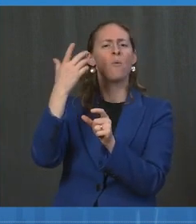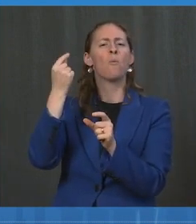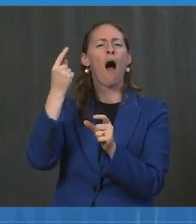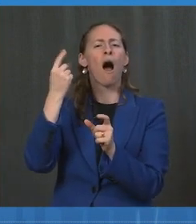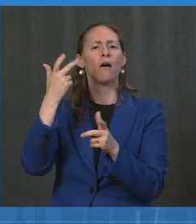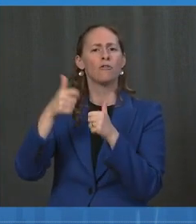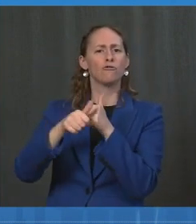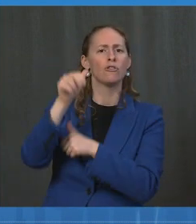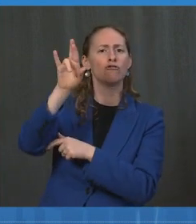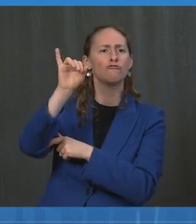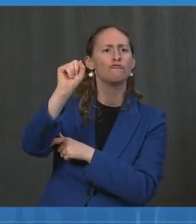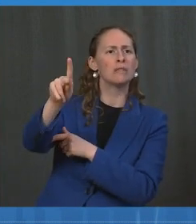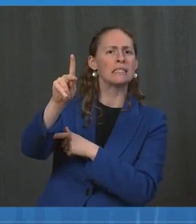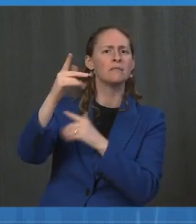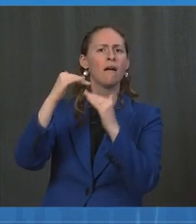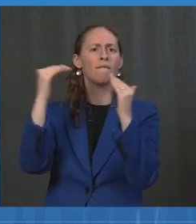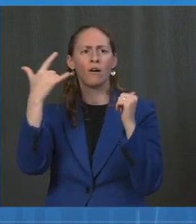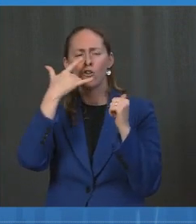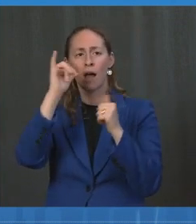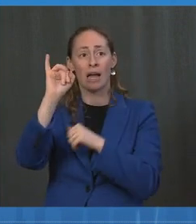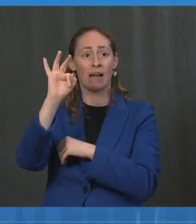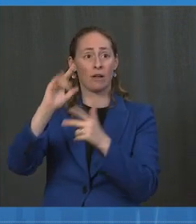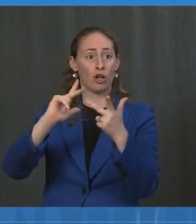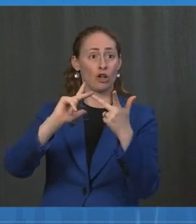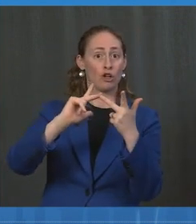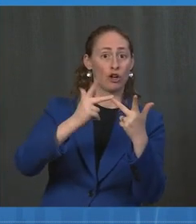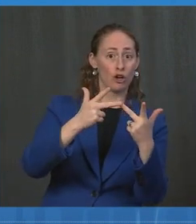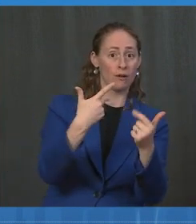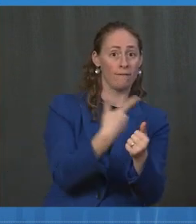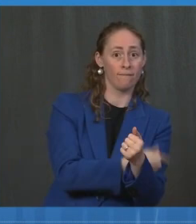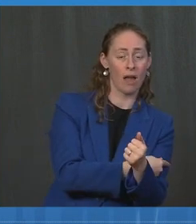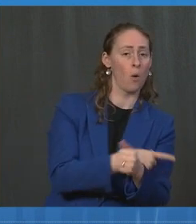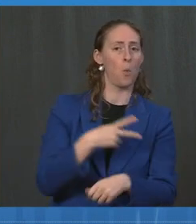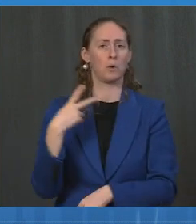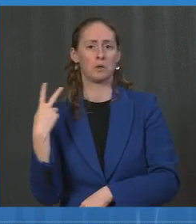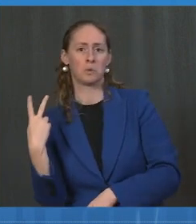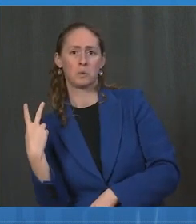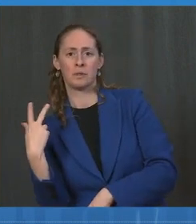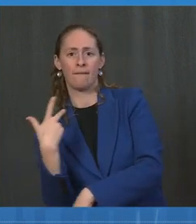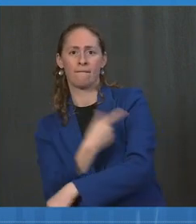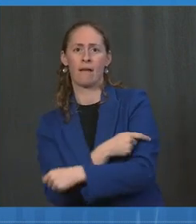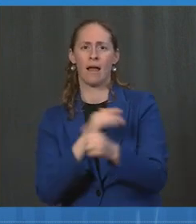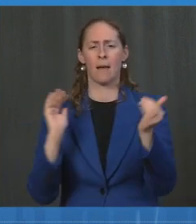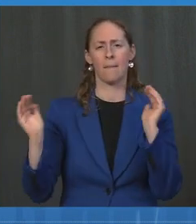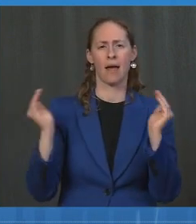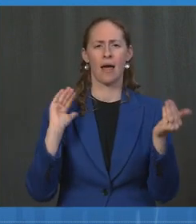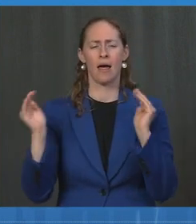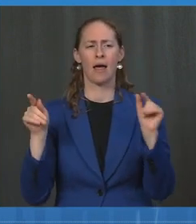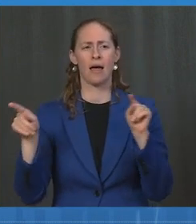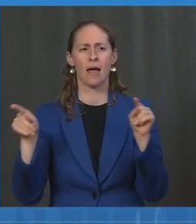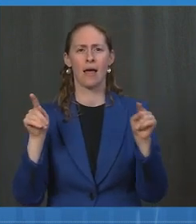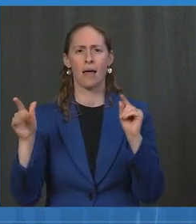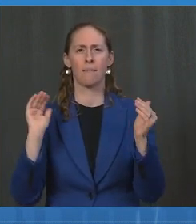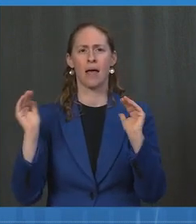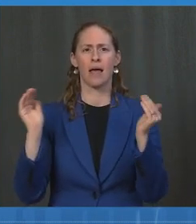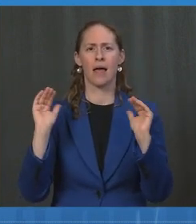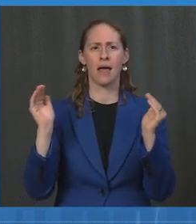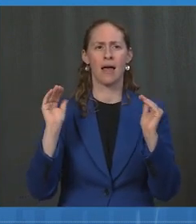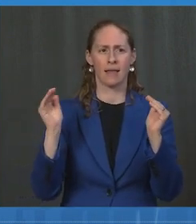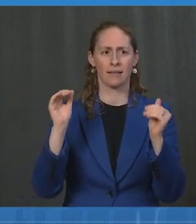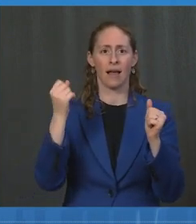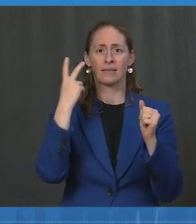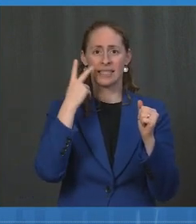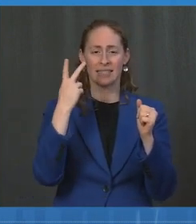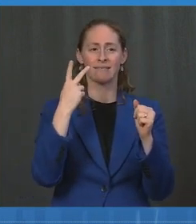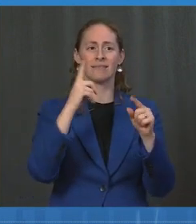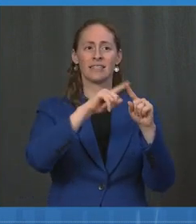doses compared to 2 doses. So the numbers 1, 3, 5, 7, that would be 7-fold reduction